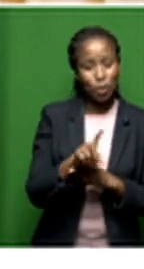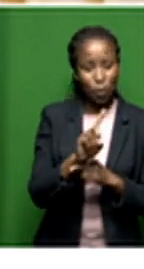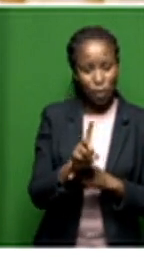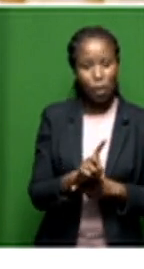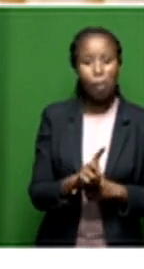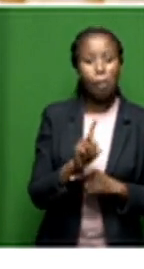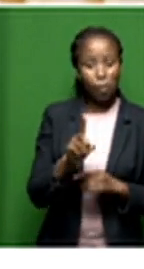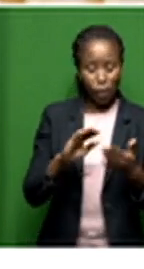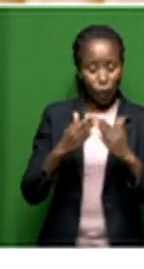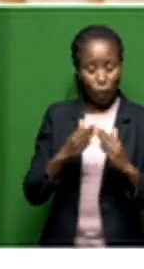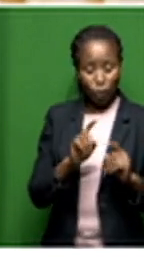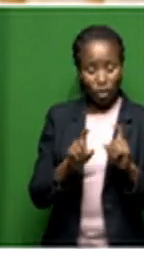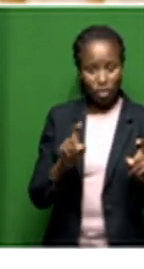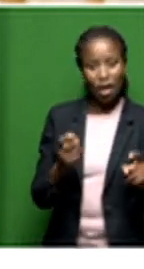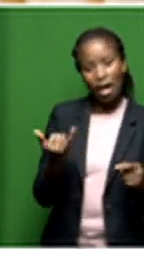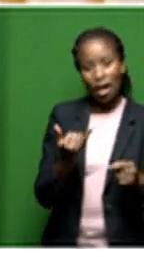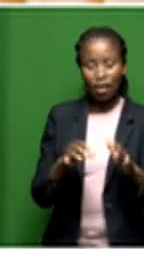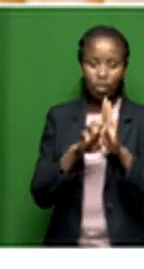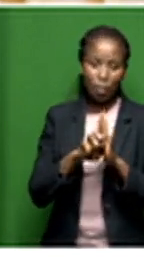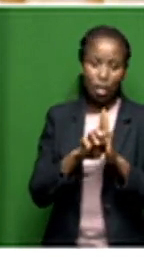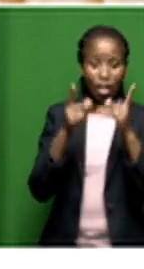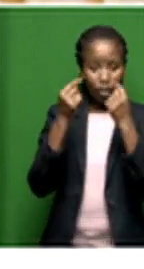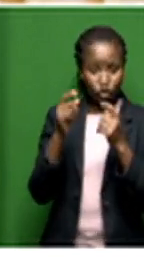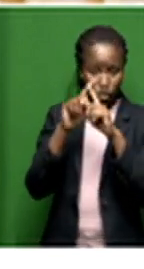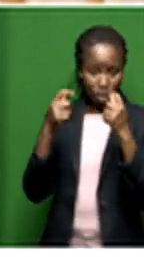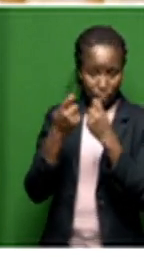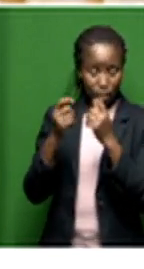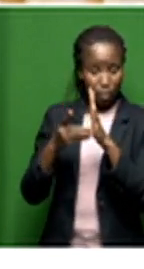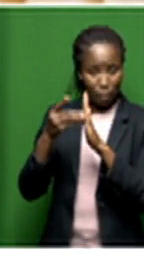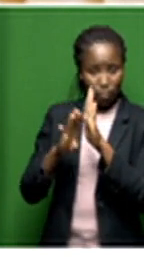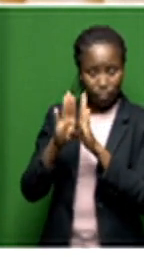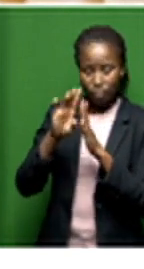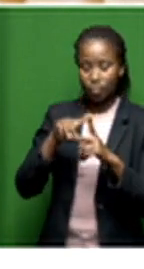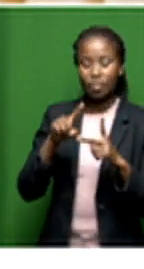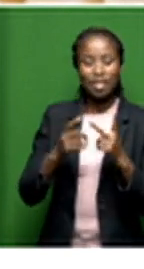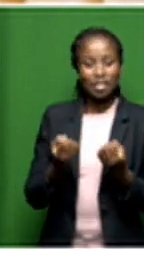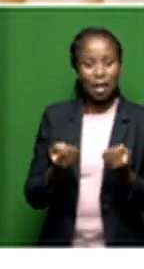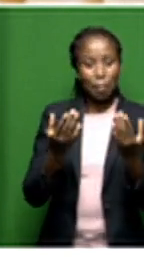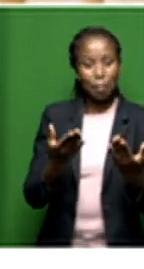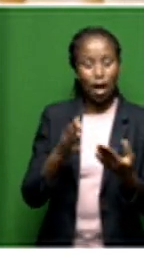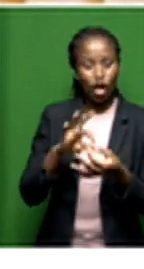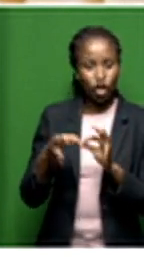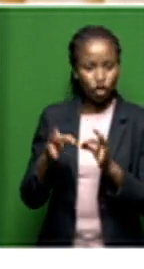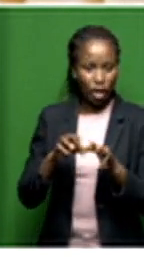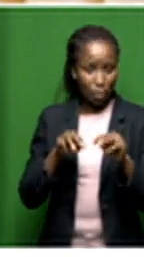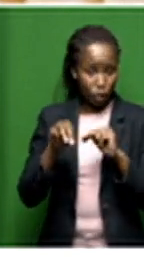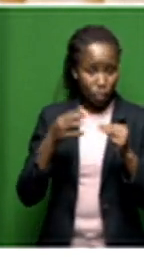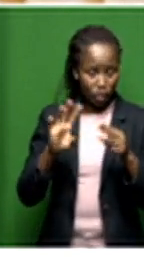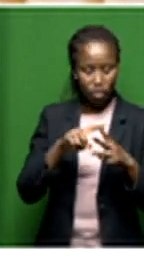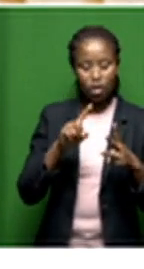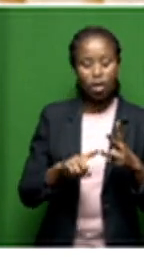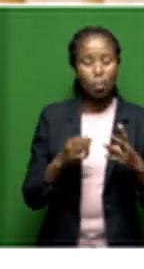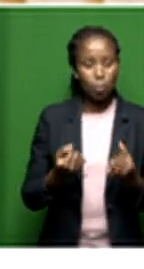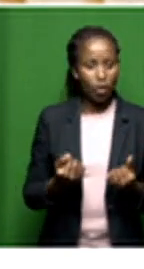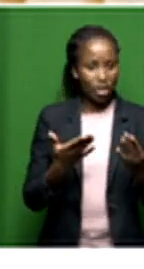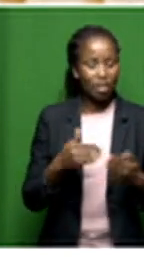to communities. The first one was on the financial department. The second one was the supply chain management. And the third one, and the most important one, was provision